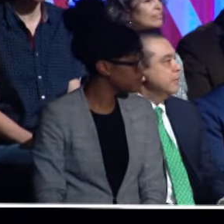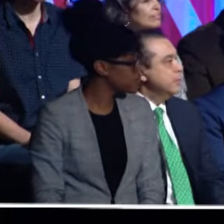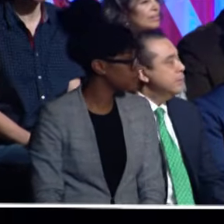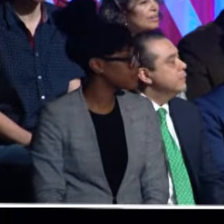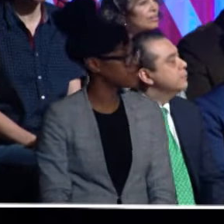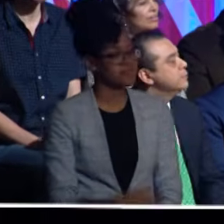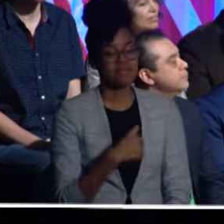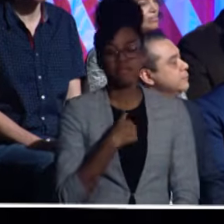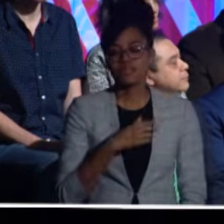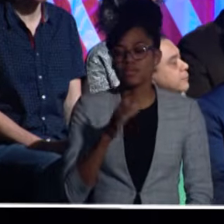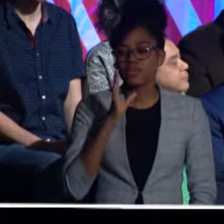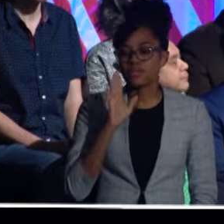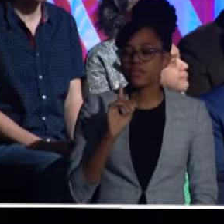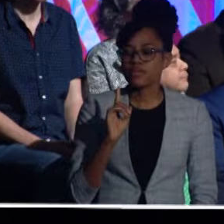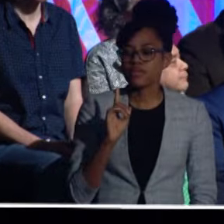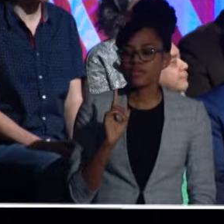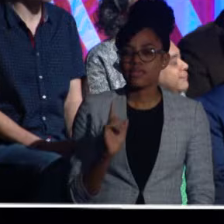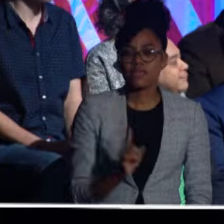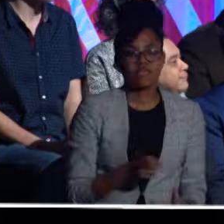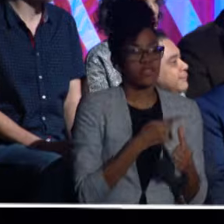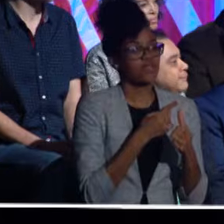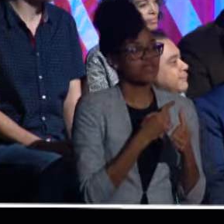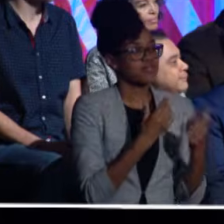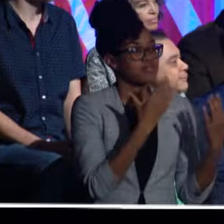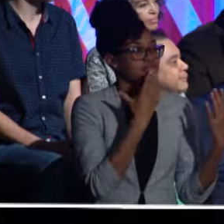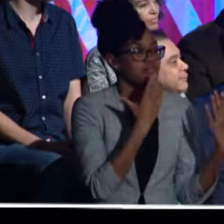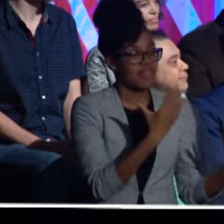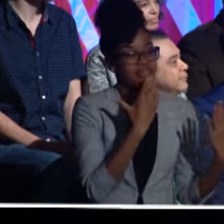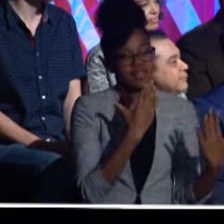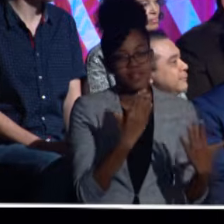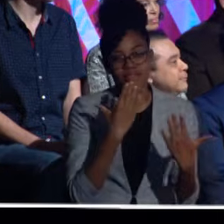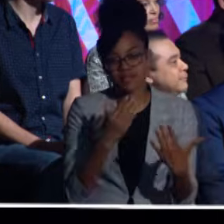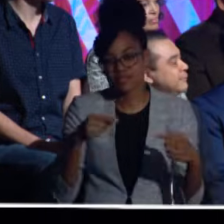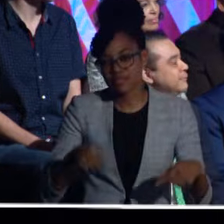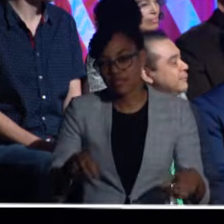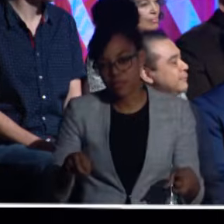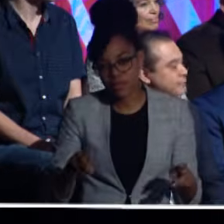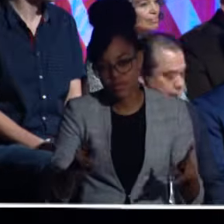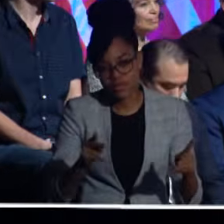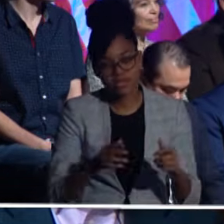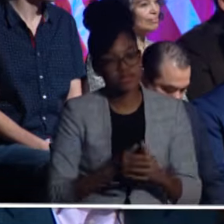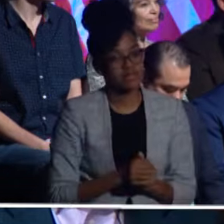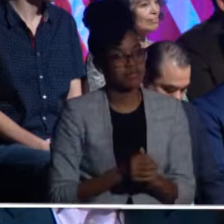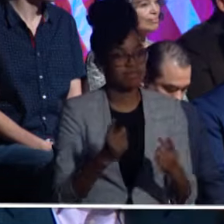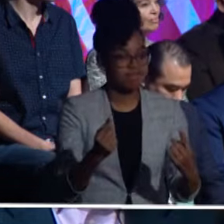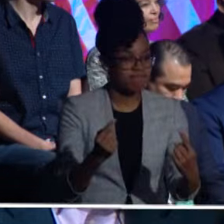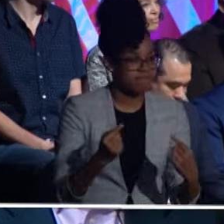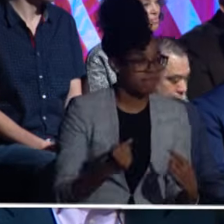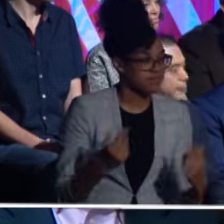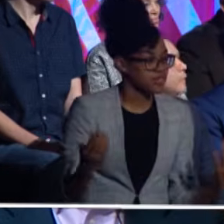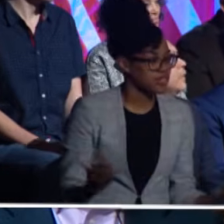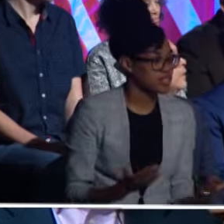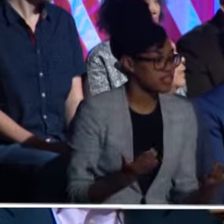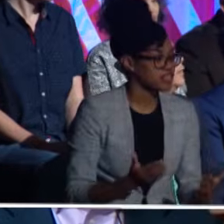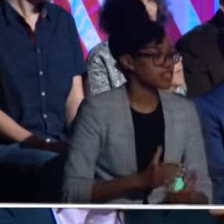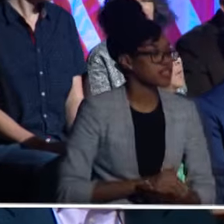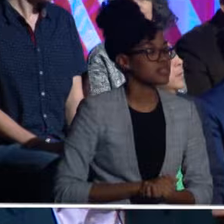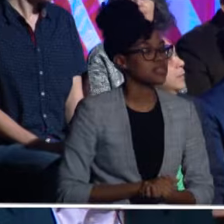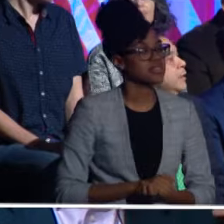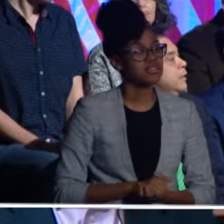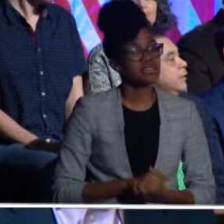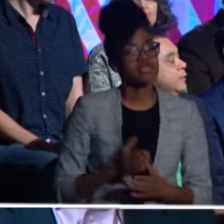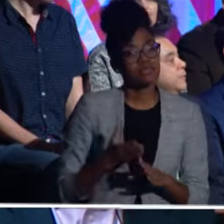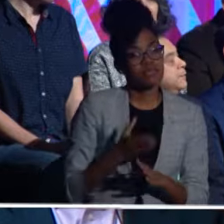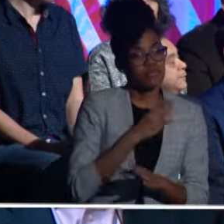I want to first thank you all for this opportunity and for being here. As we begin this prayer, I want